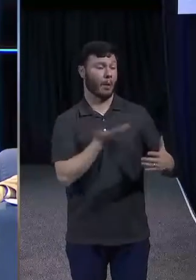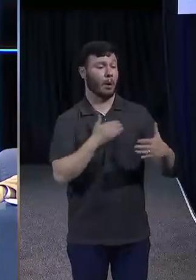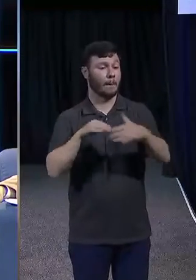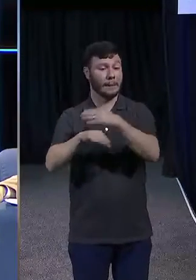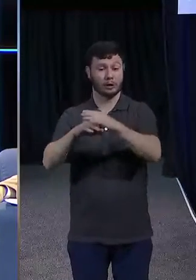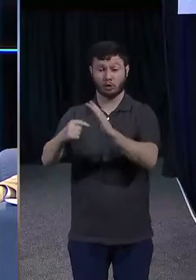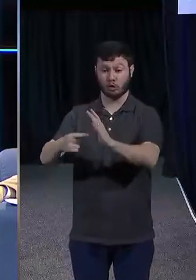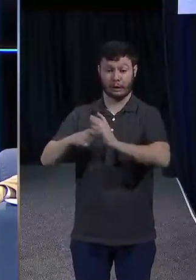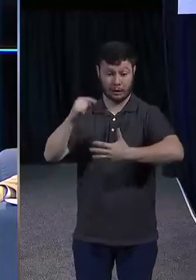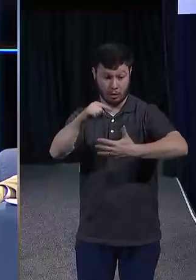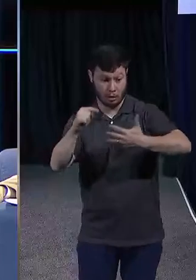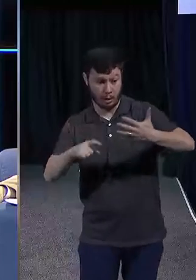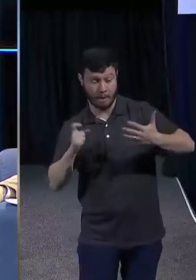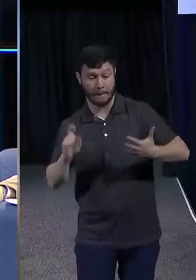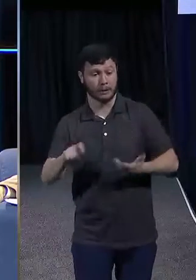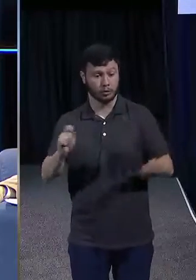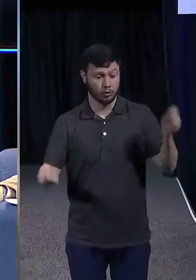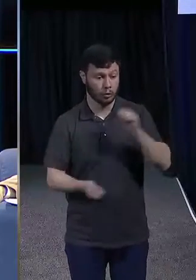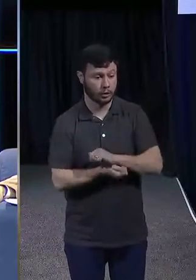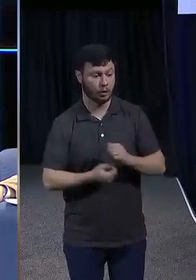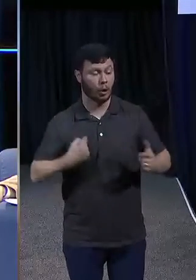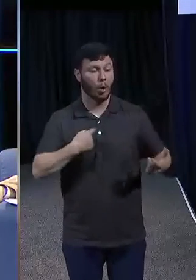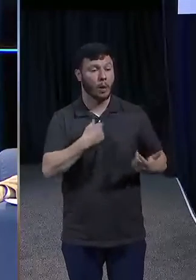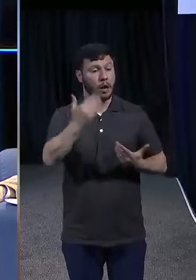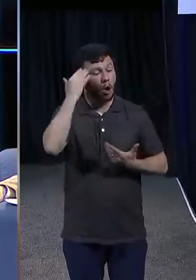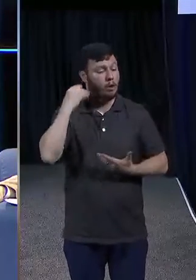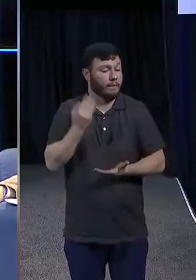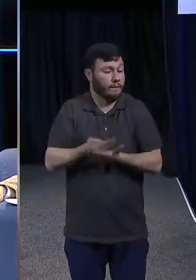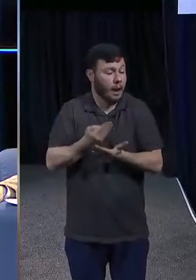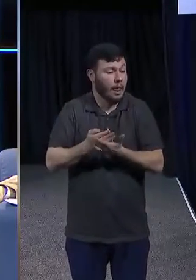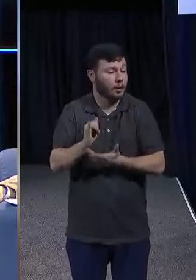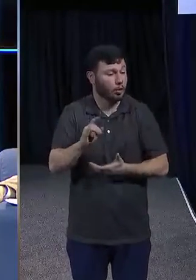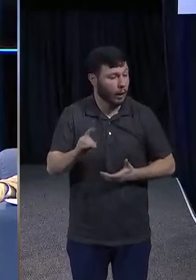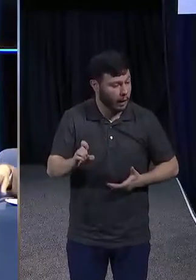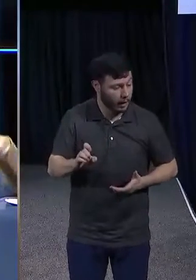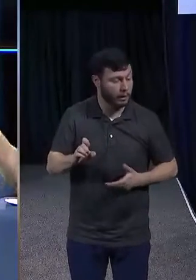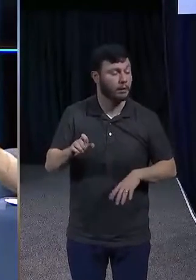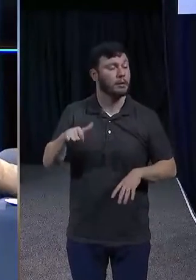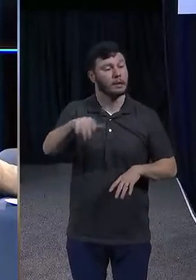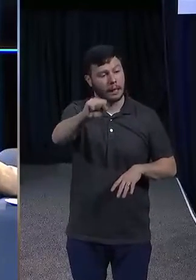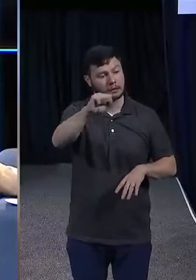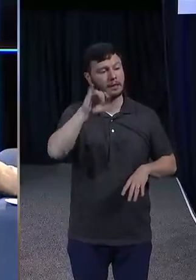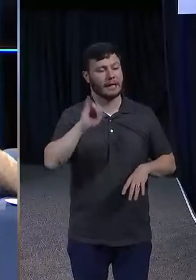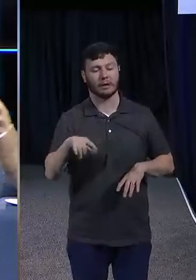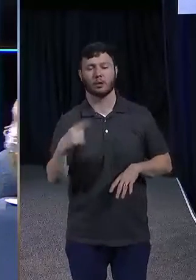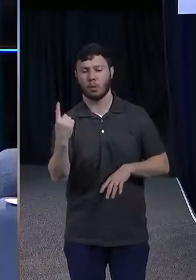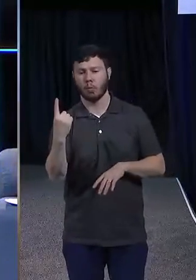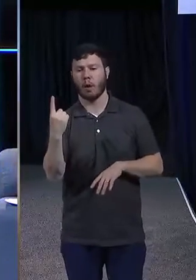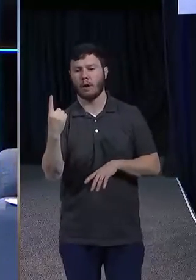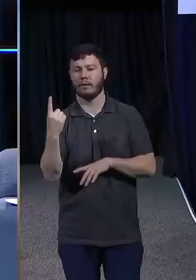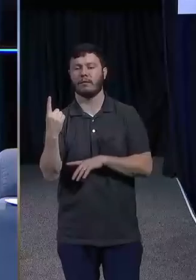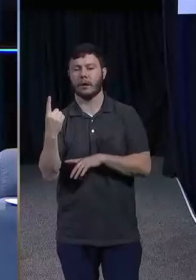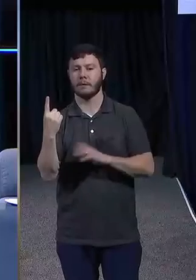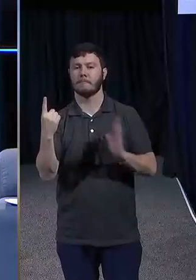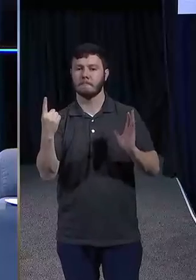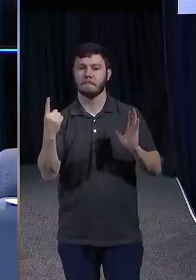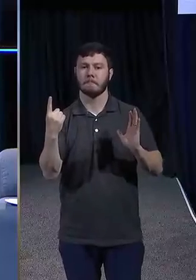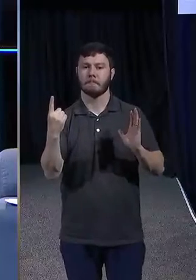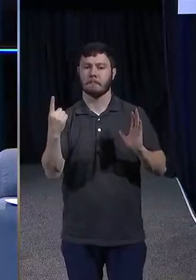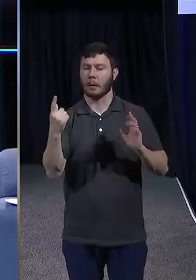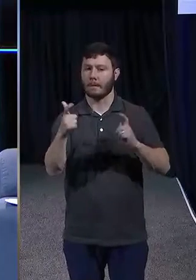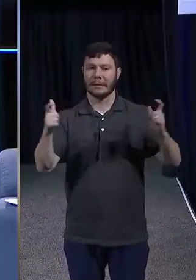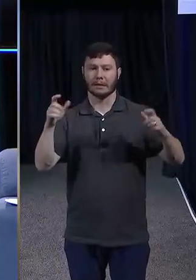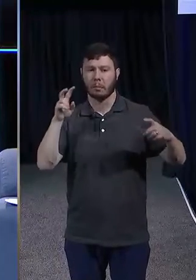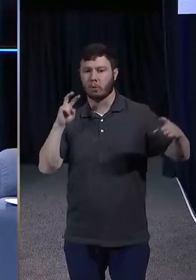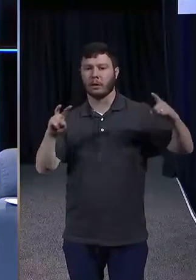have to change the fact, we know that financial aid is one of the truest predictors